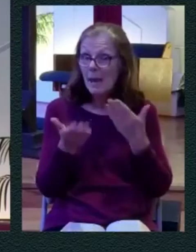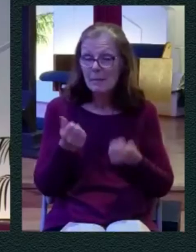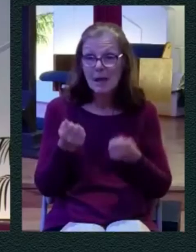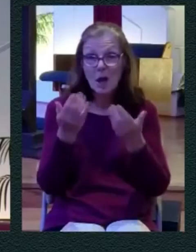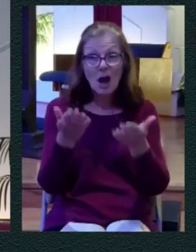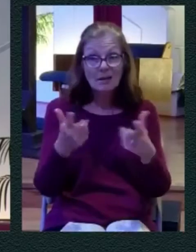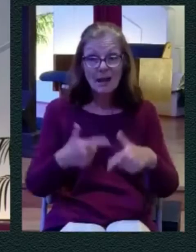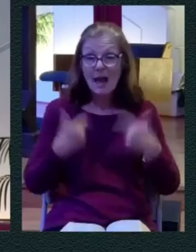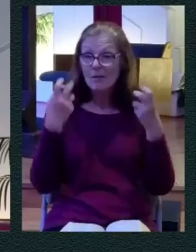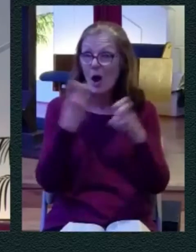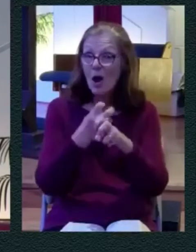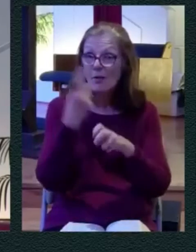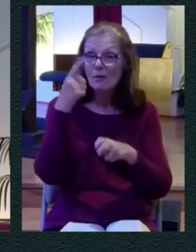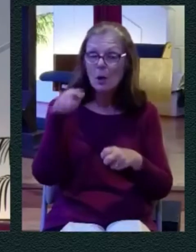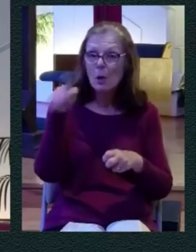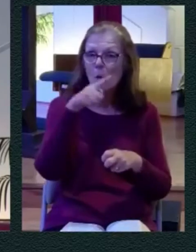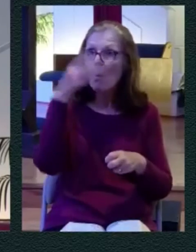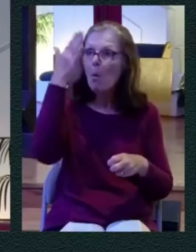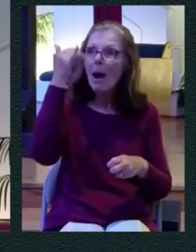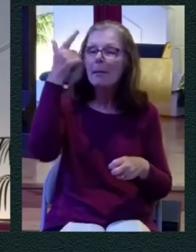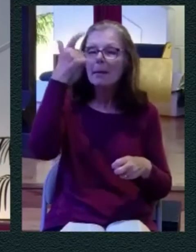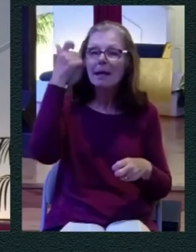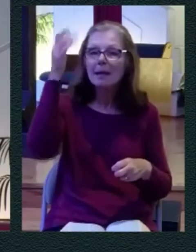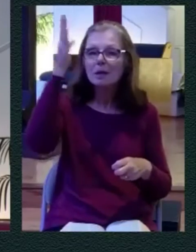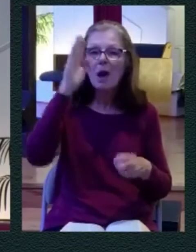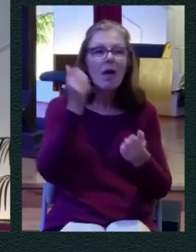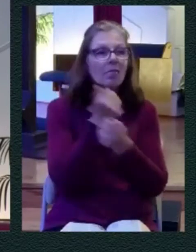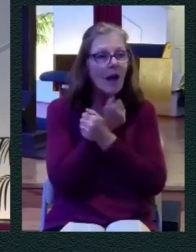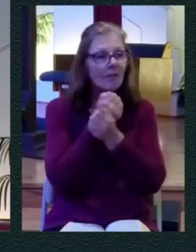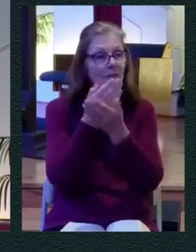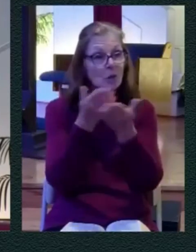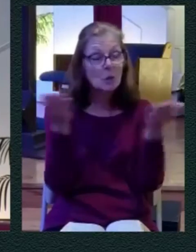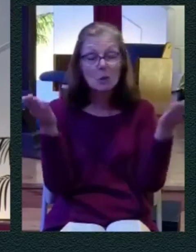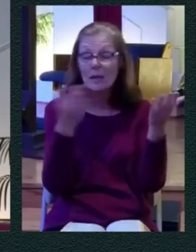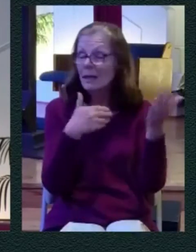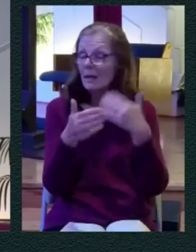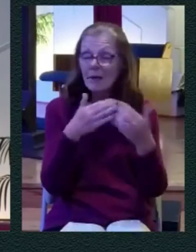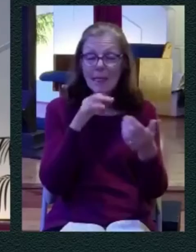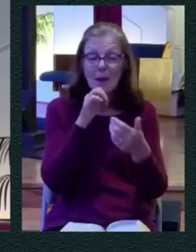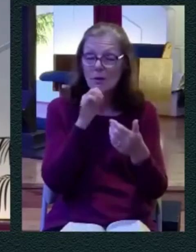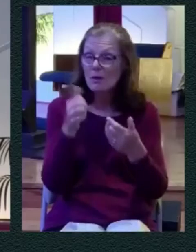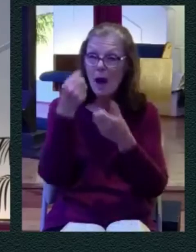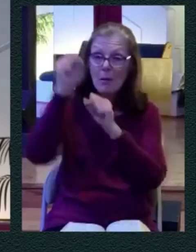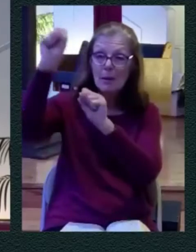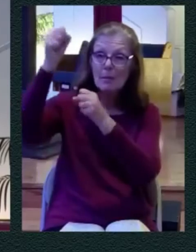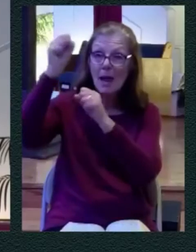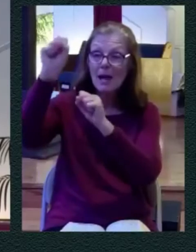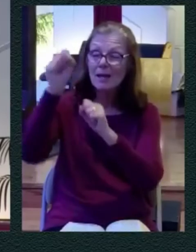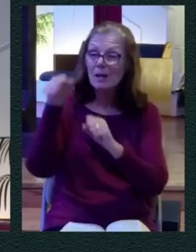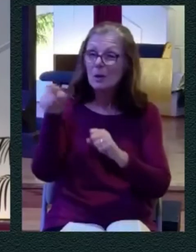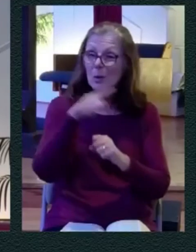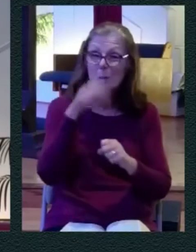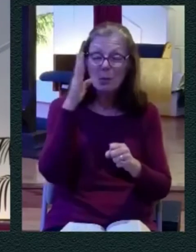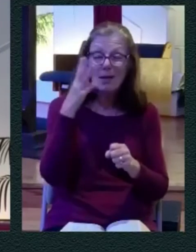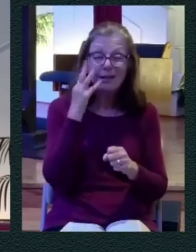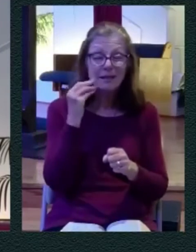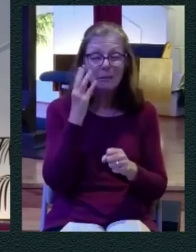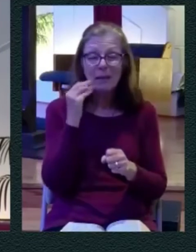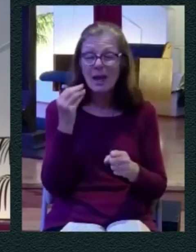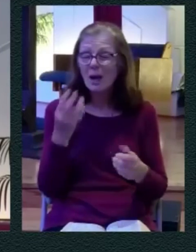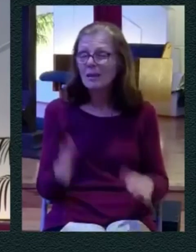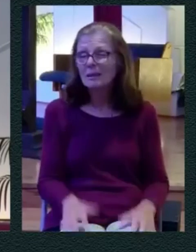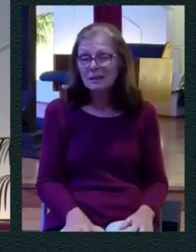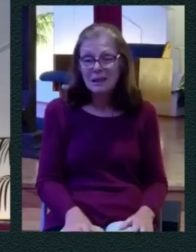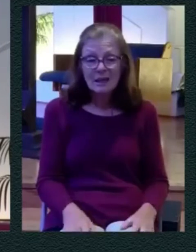He loves you. And even if you're not rebelling, you still partake of the general burden of life in a broken, fallen